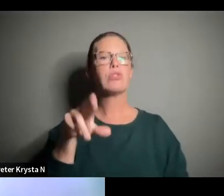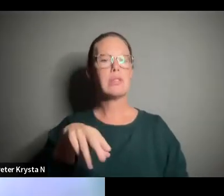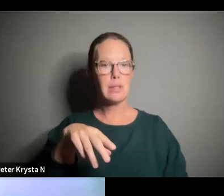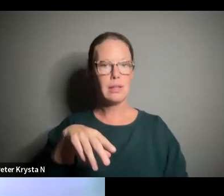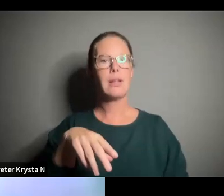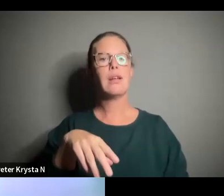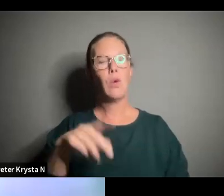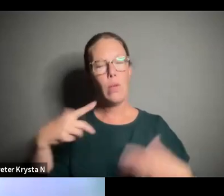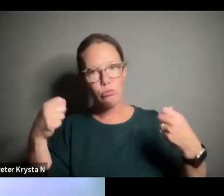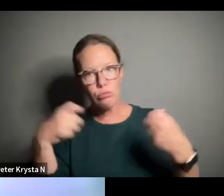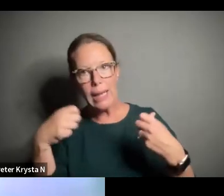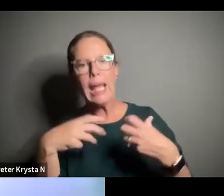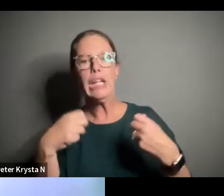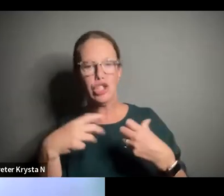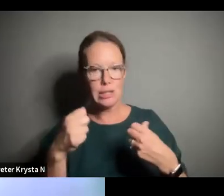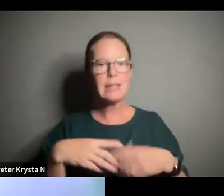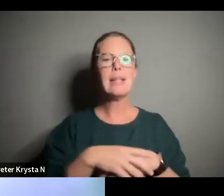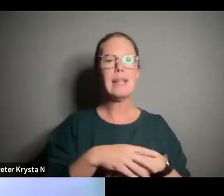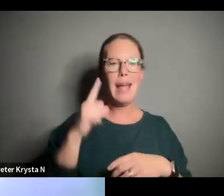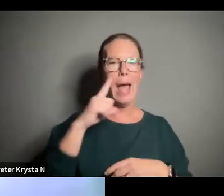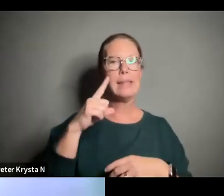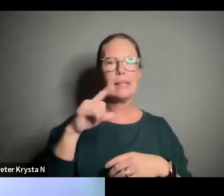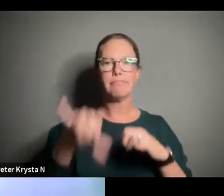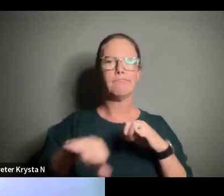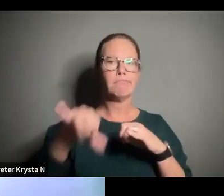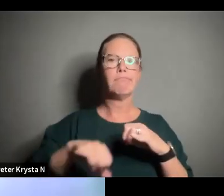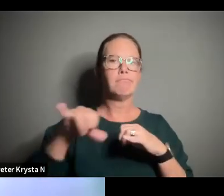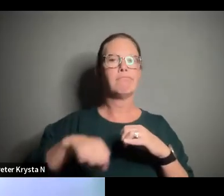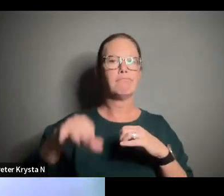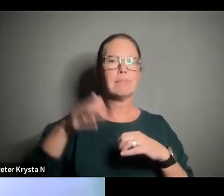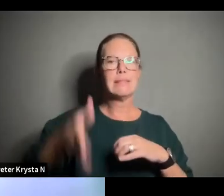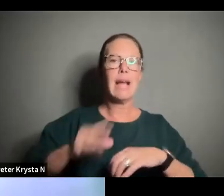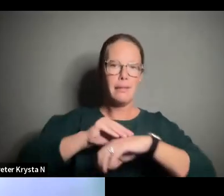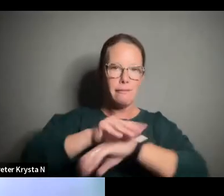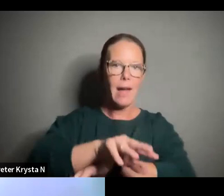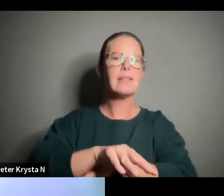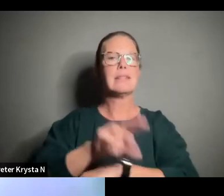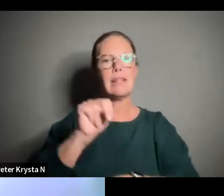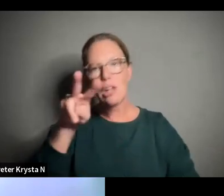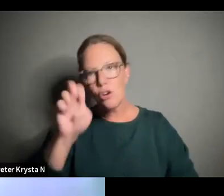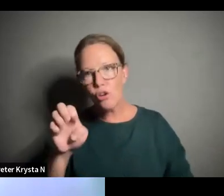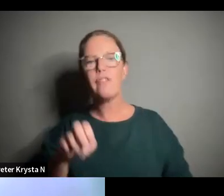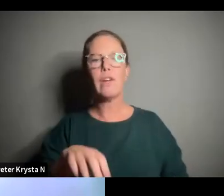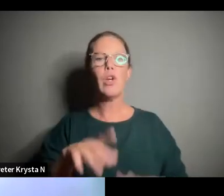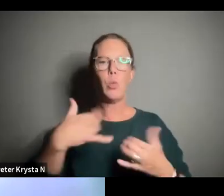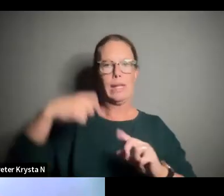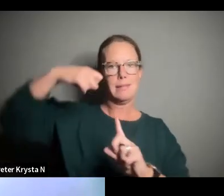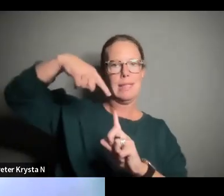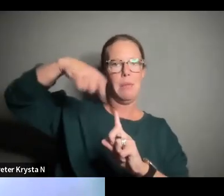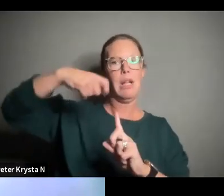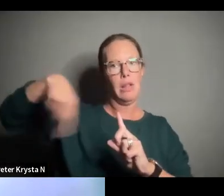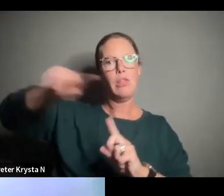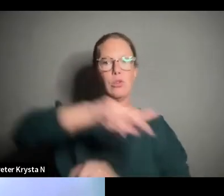with the radiation, which has some lingering side effects, can affect the nerve, and therefore we can stimulate those